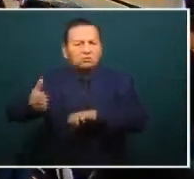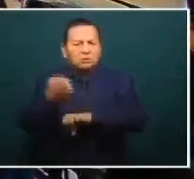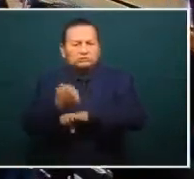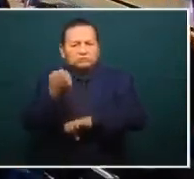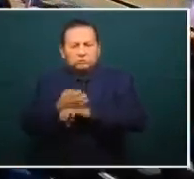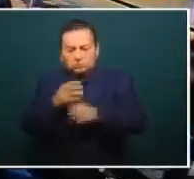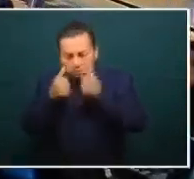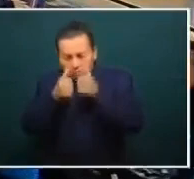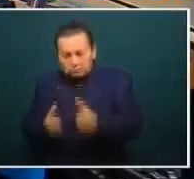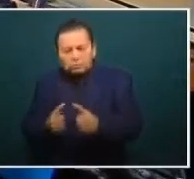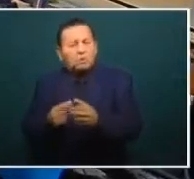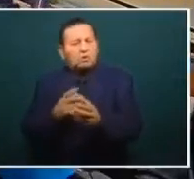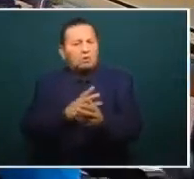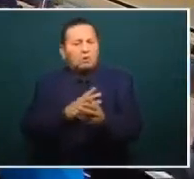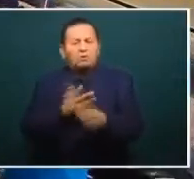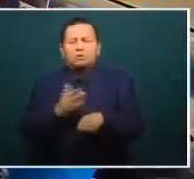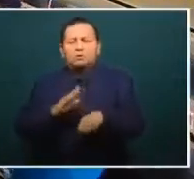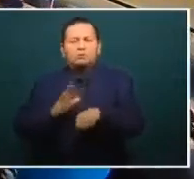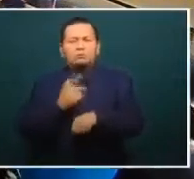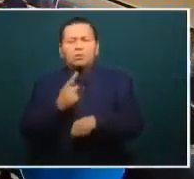DIFs, porque the